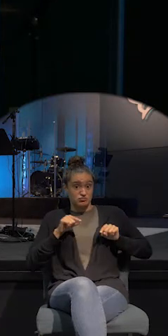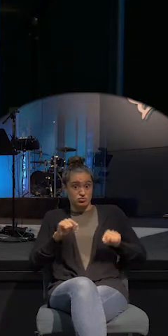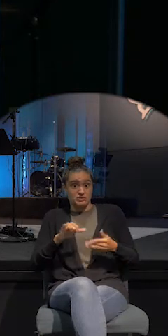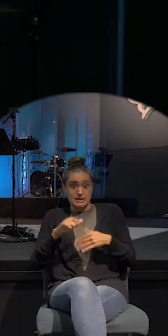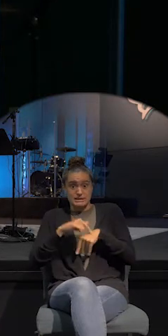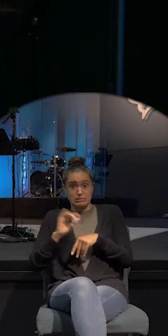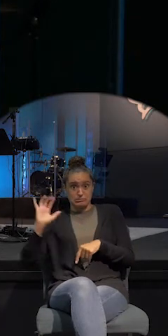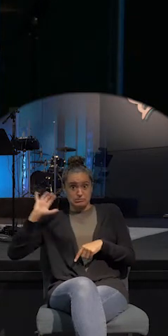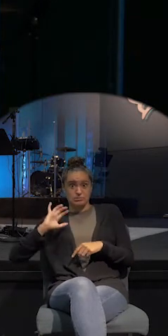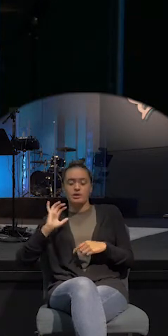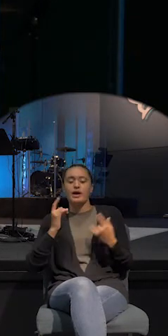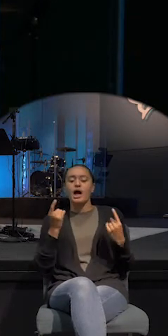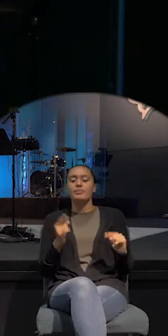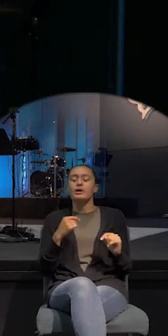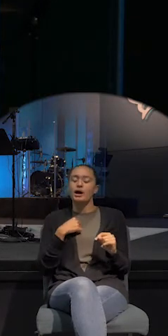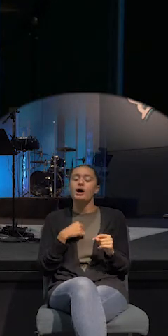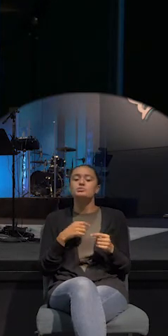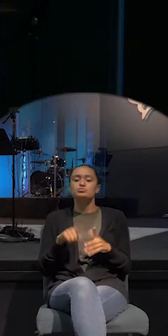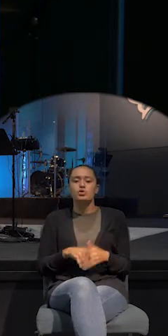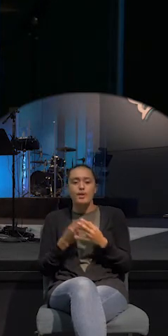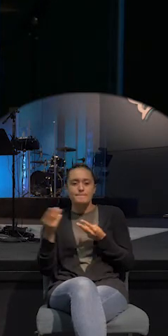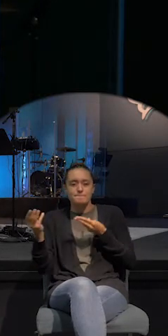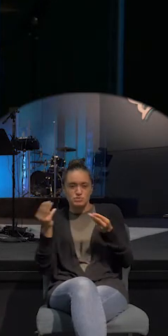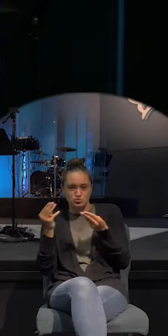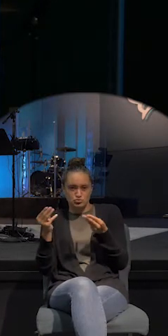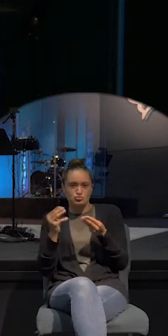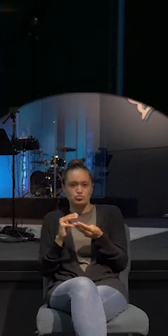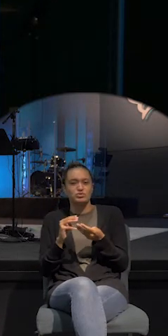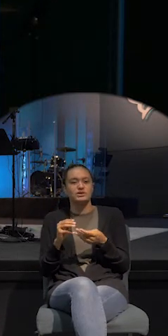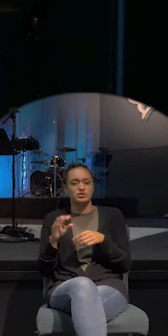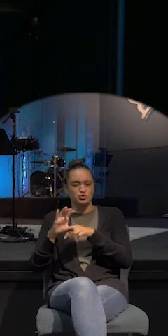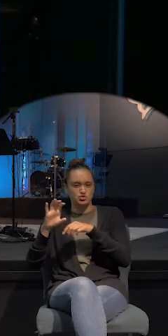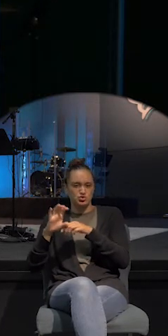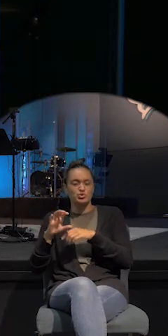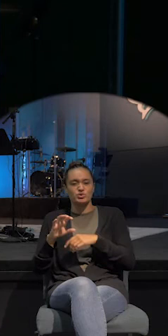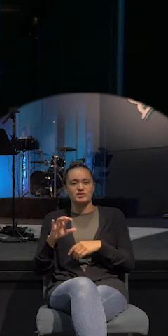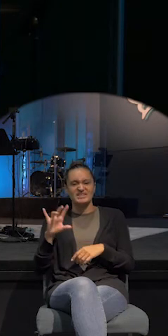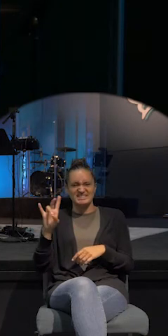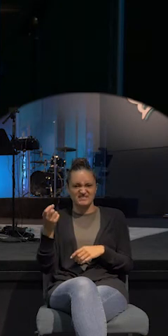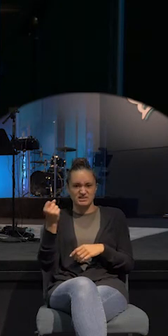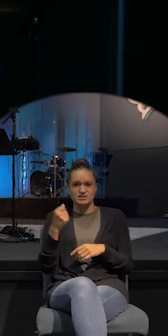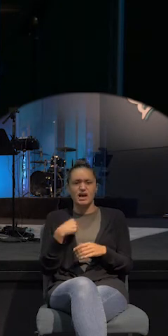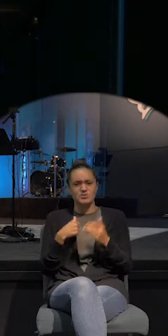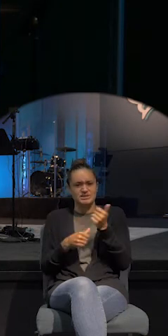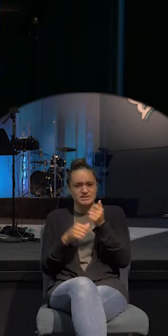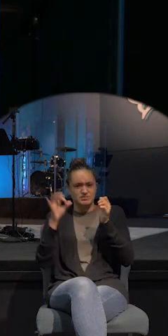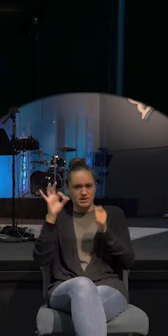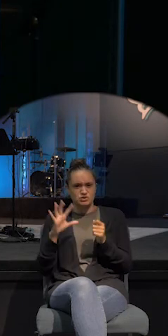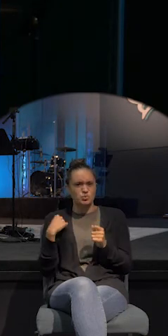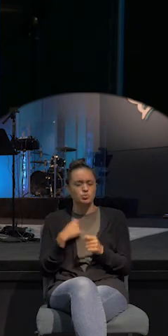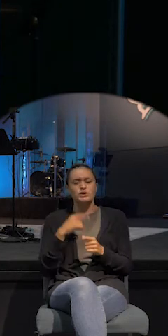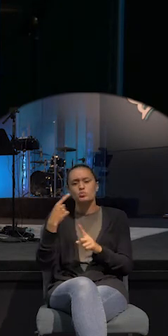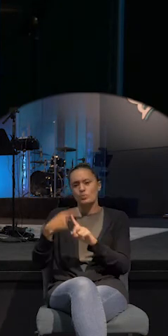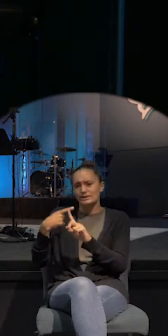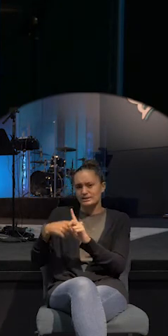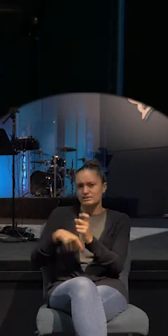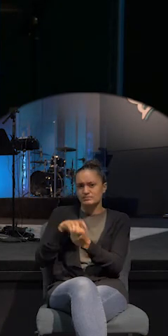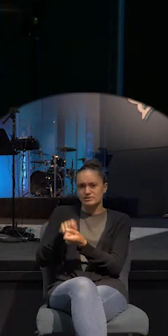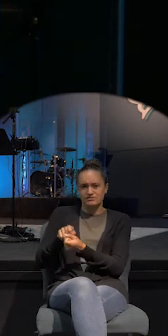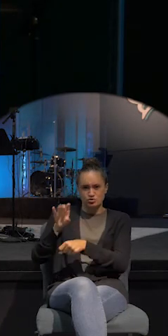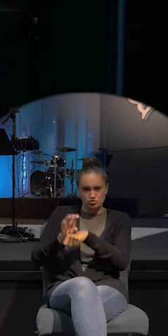then when I went into ministry in the late 70s, I was an assisting pastor, and we rented a particular church,